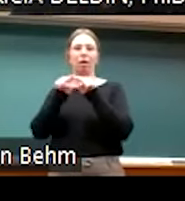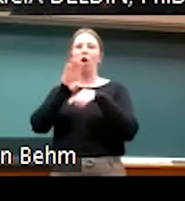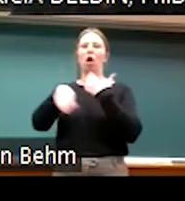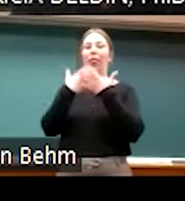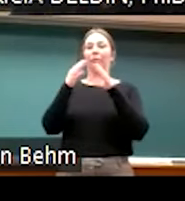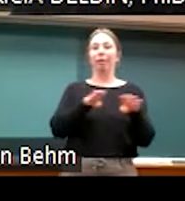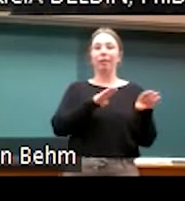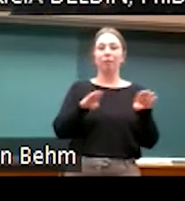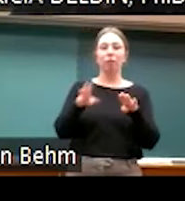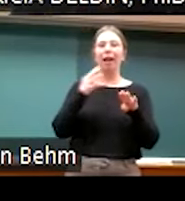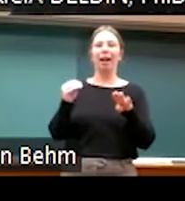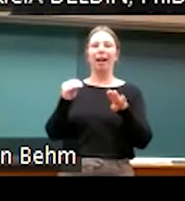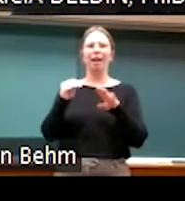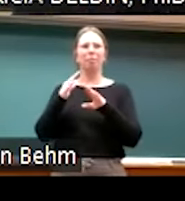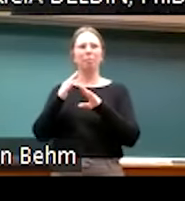domain.